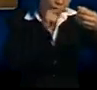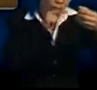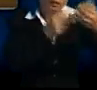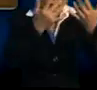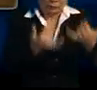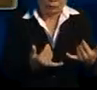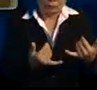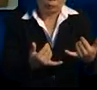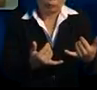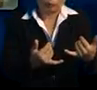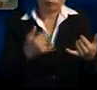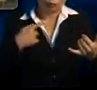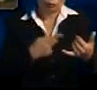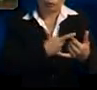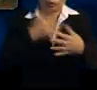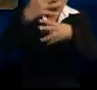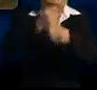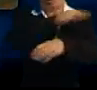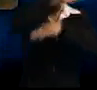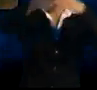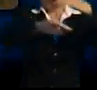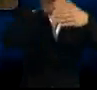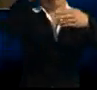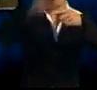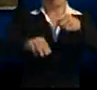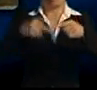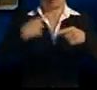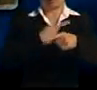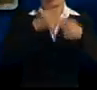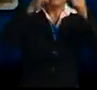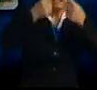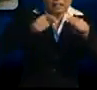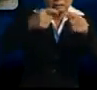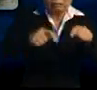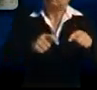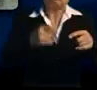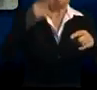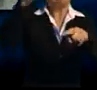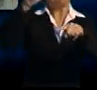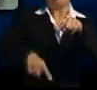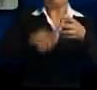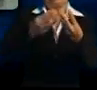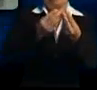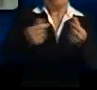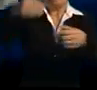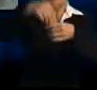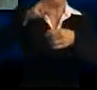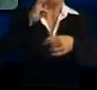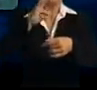So now, we can conclude that all minerals that we have tested are not soluble in water.